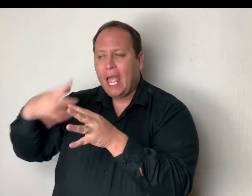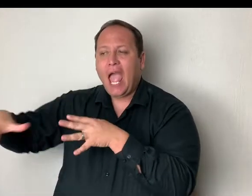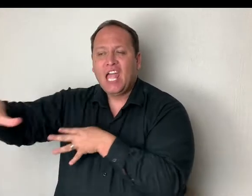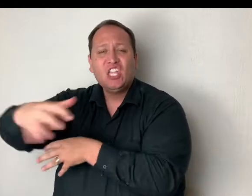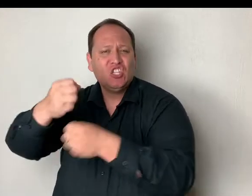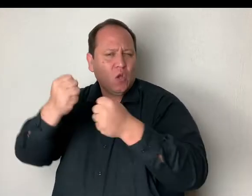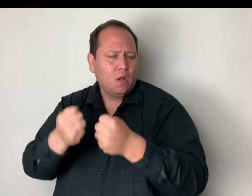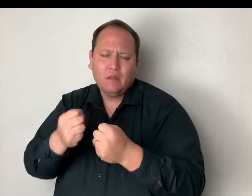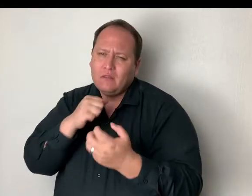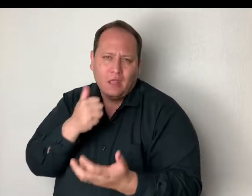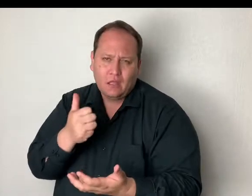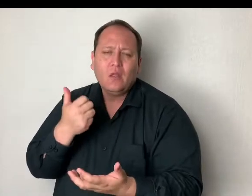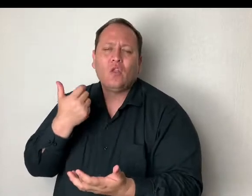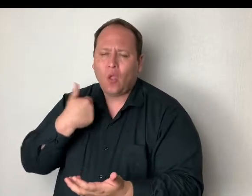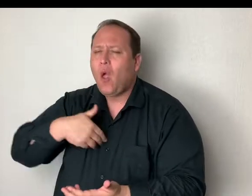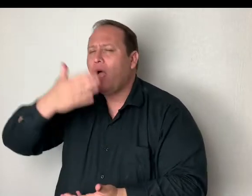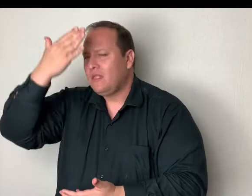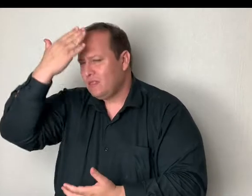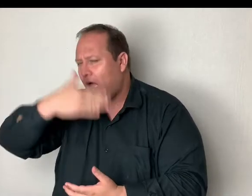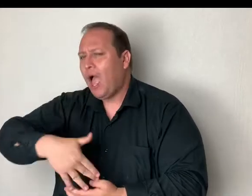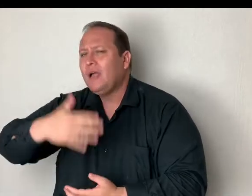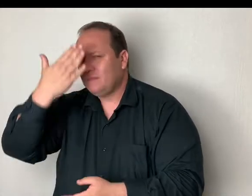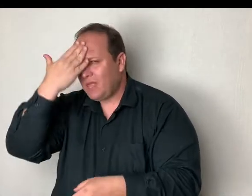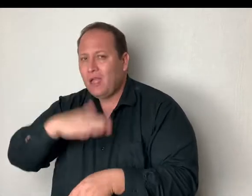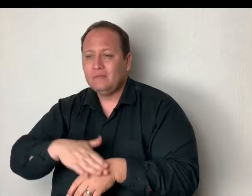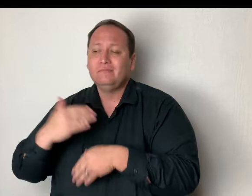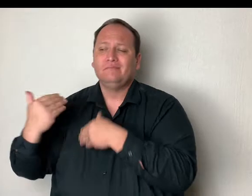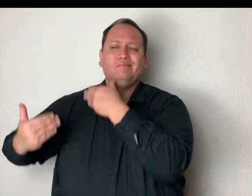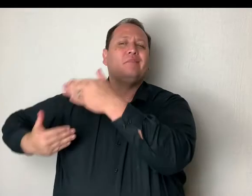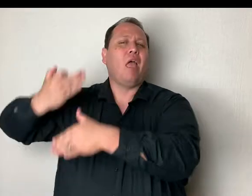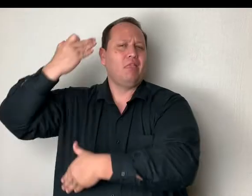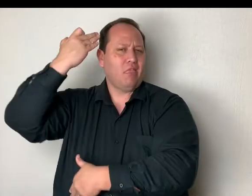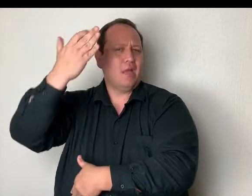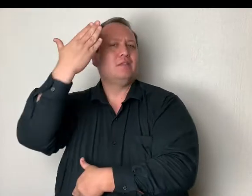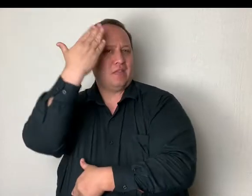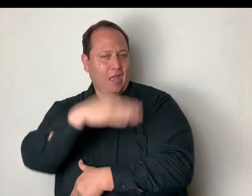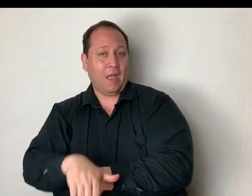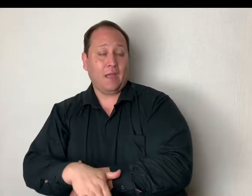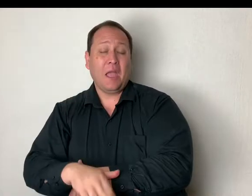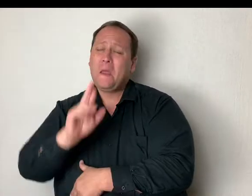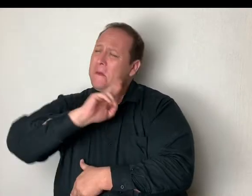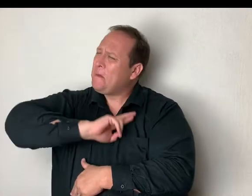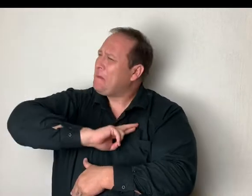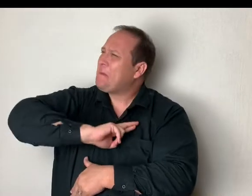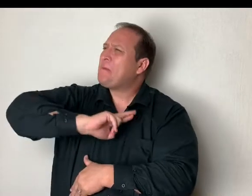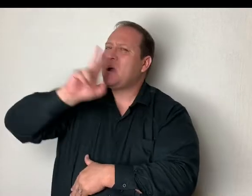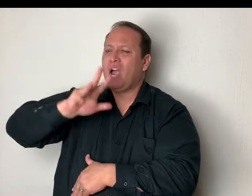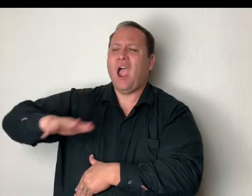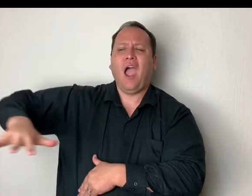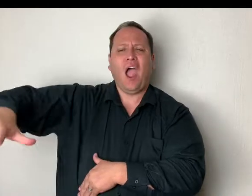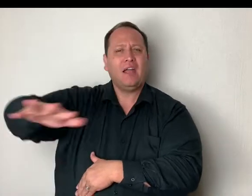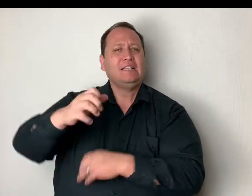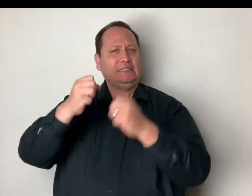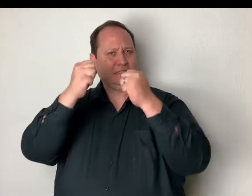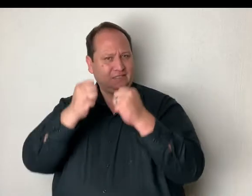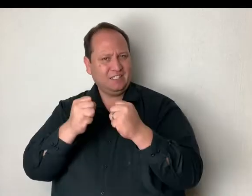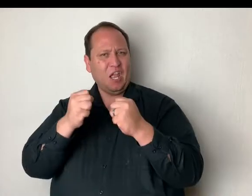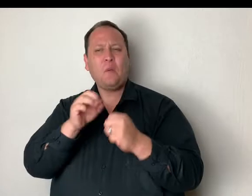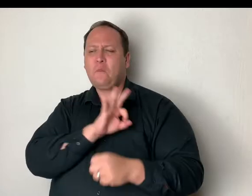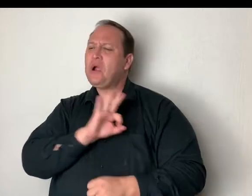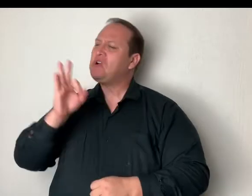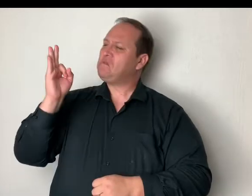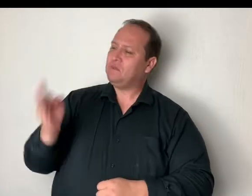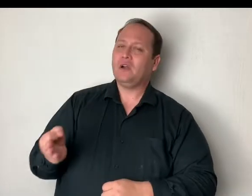convinced, and have been convinced for some time, that the best security that we can ever achieve is true